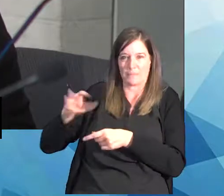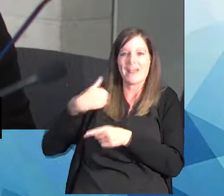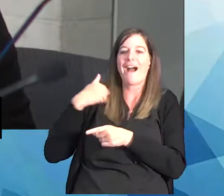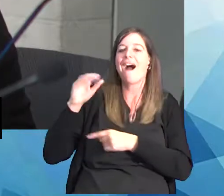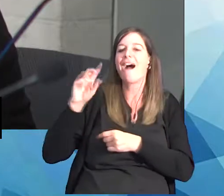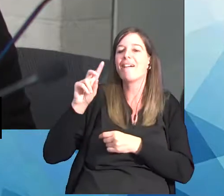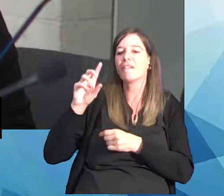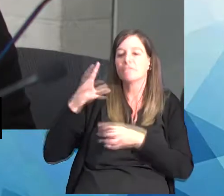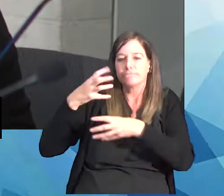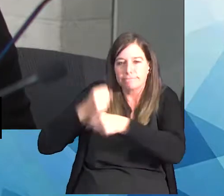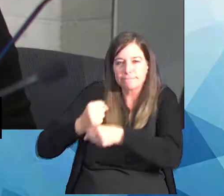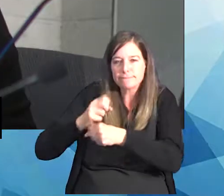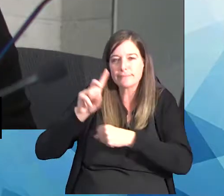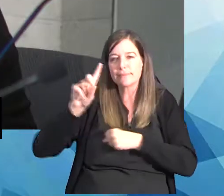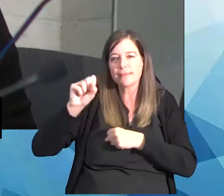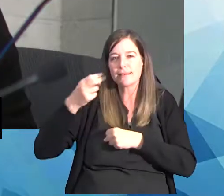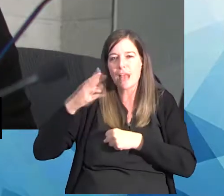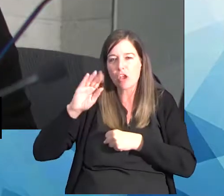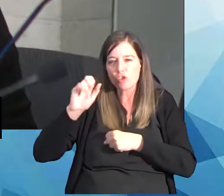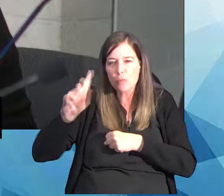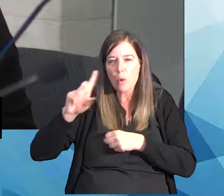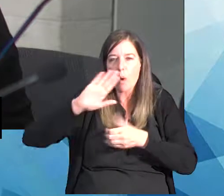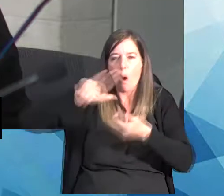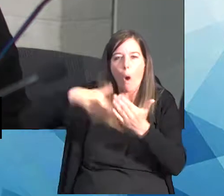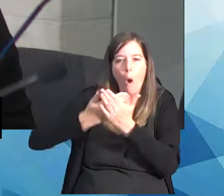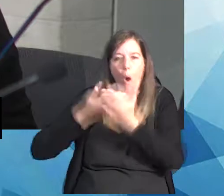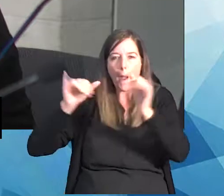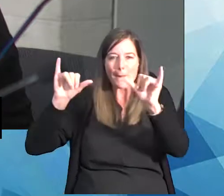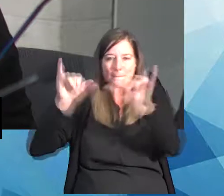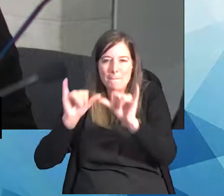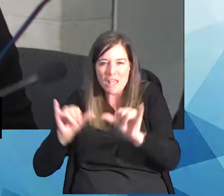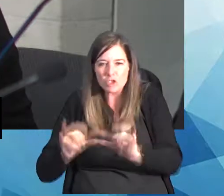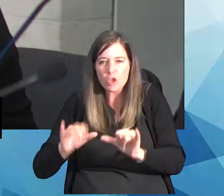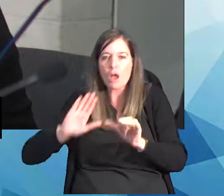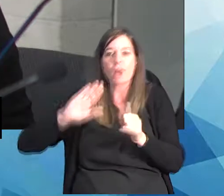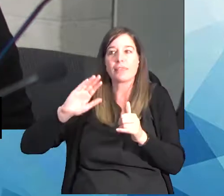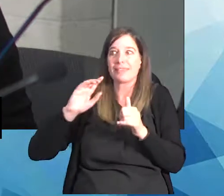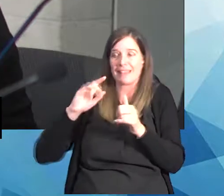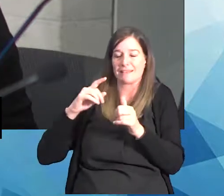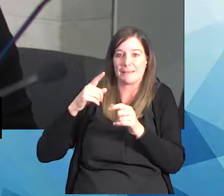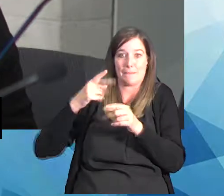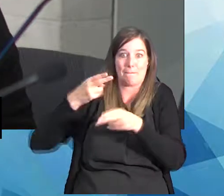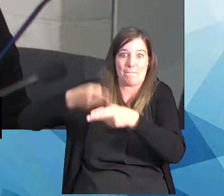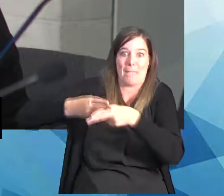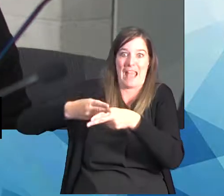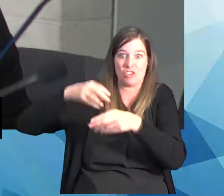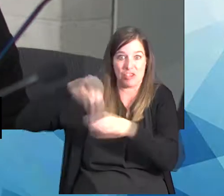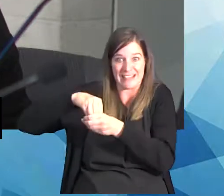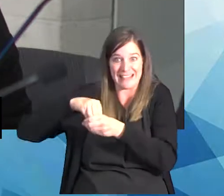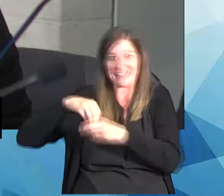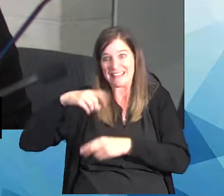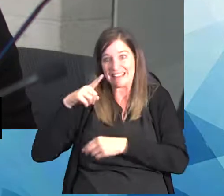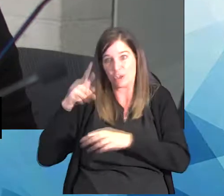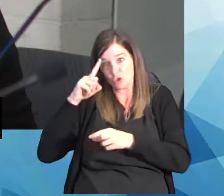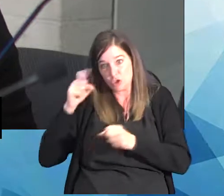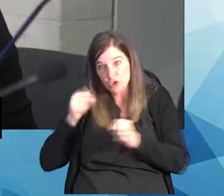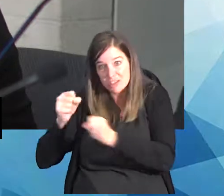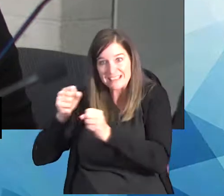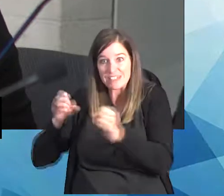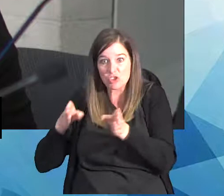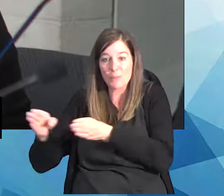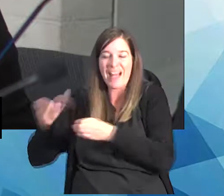that we've enumerated in the strategic plan and see that in one place, and go through that, page by